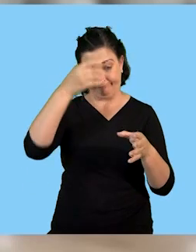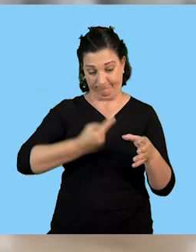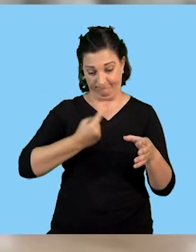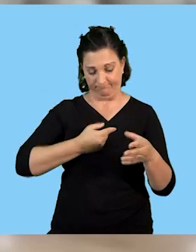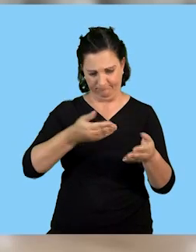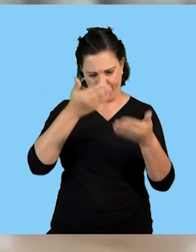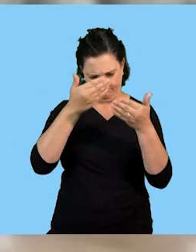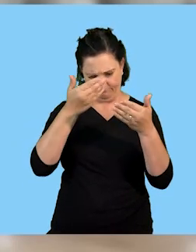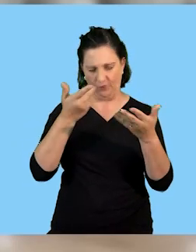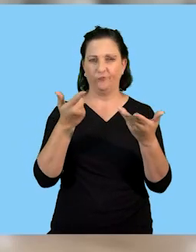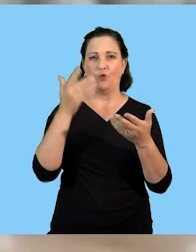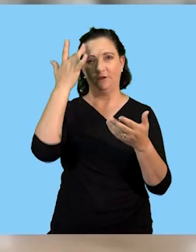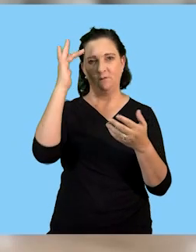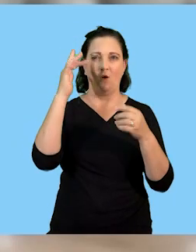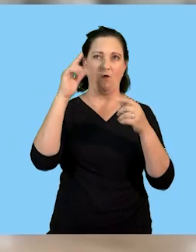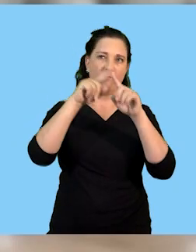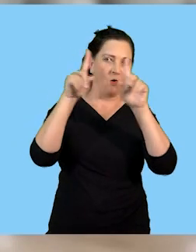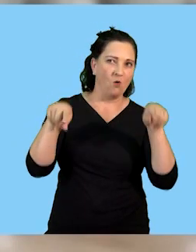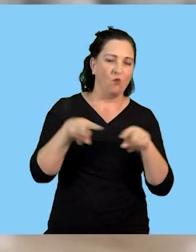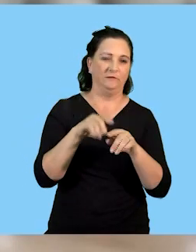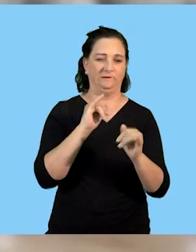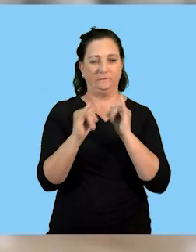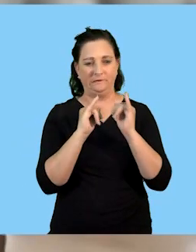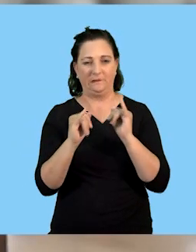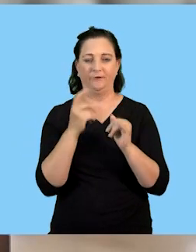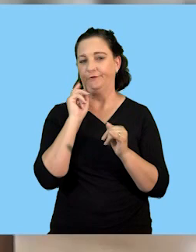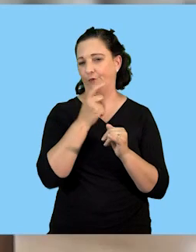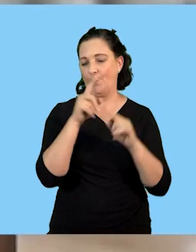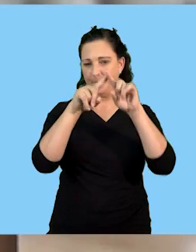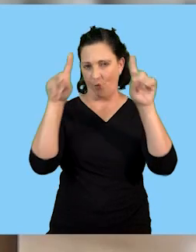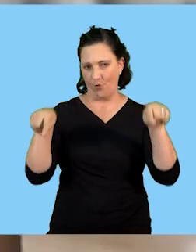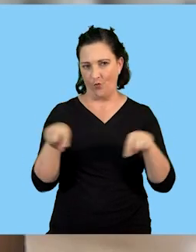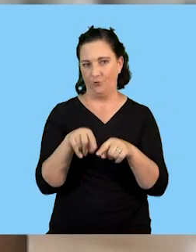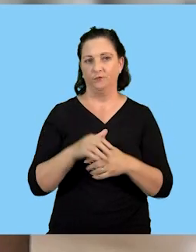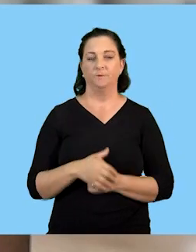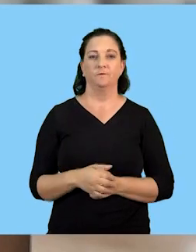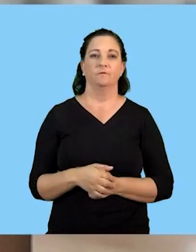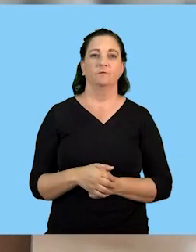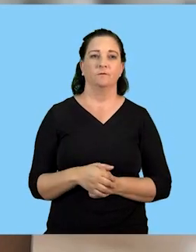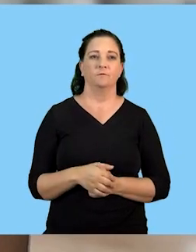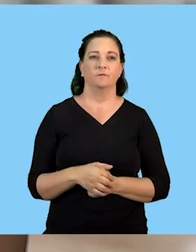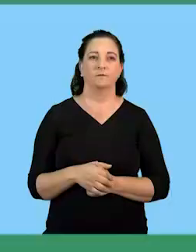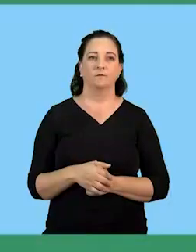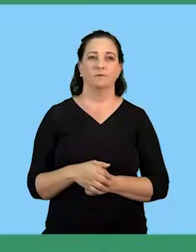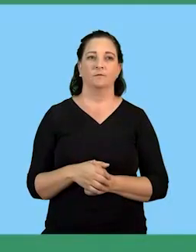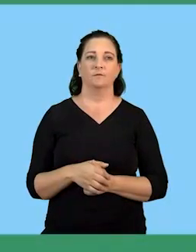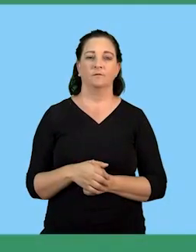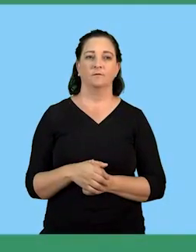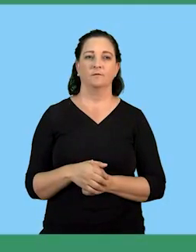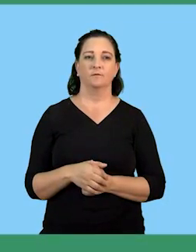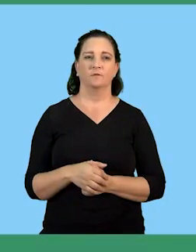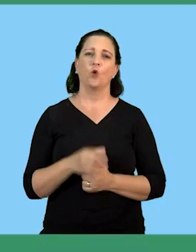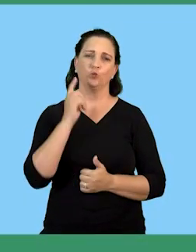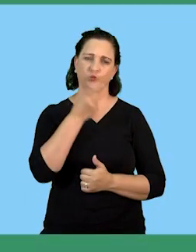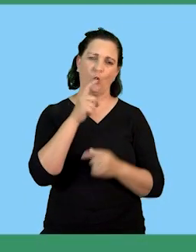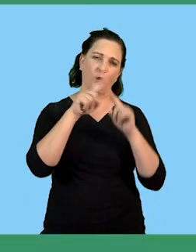technology, which is the interactive smart boards and the interactive whiteboards. So let me fix it here, and we'll just say